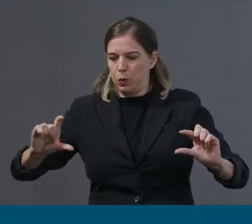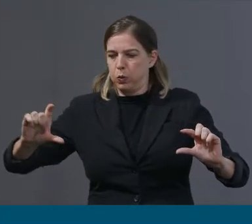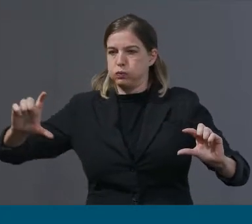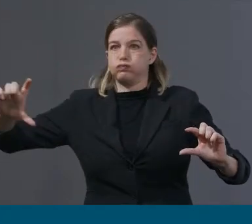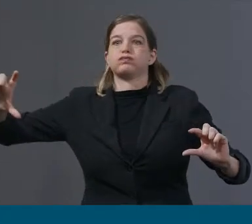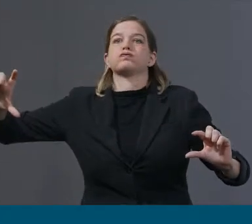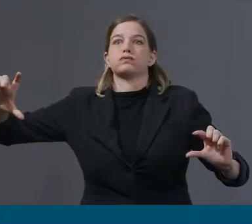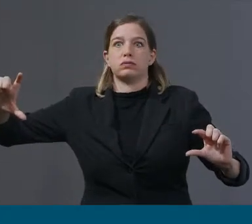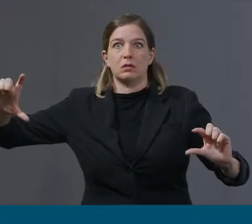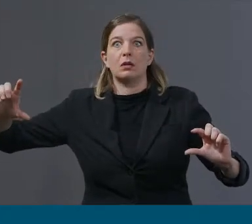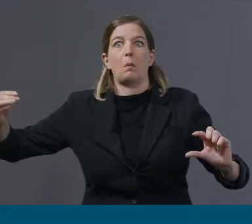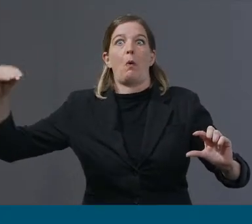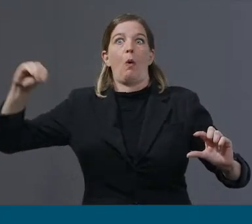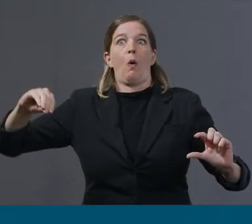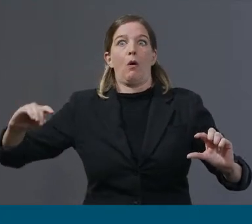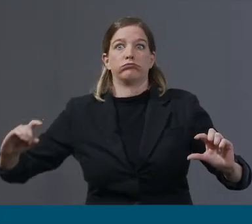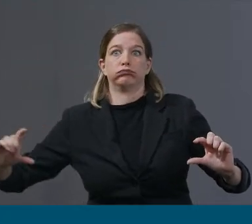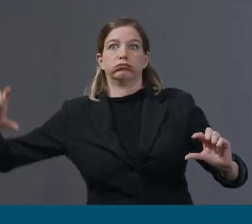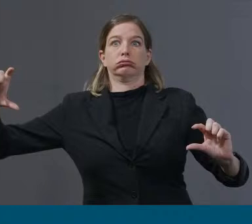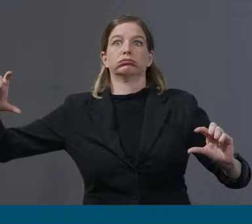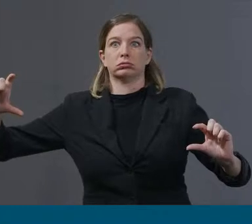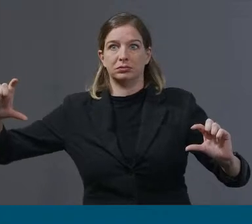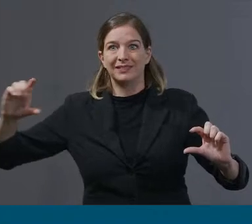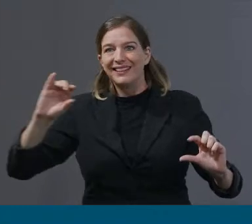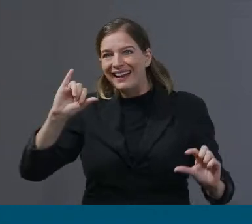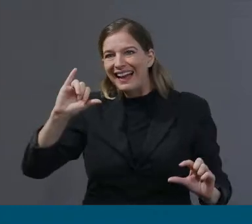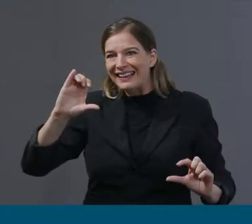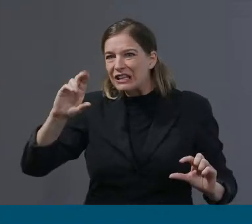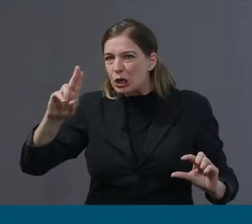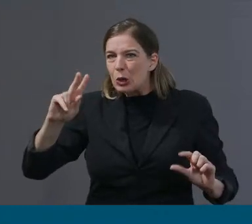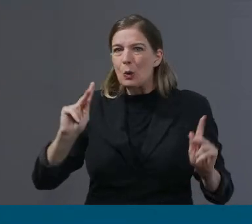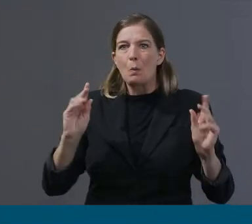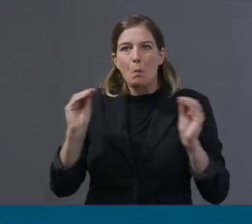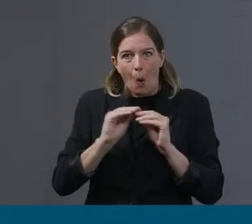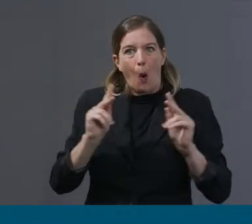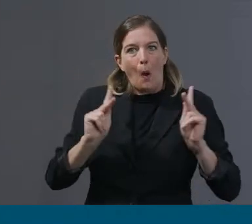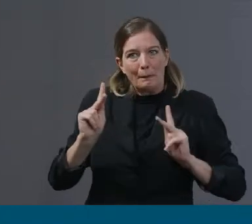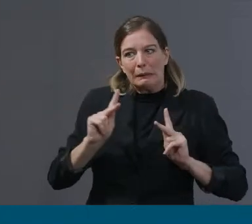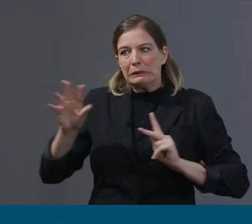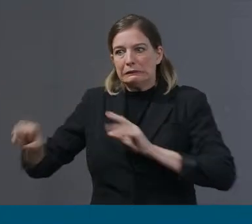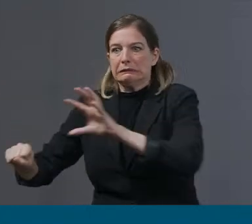in intensive care unit beds in June over May.